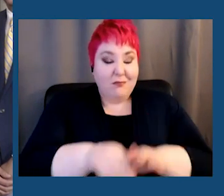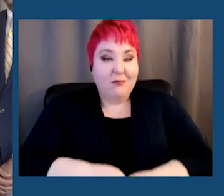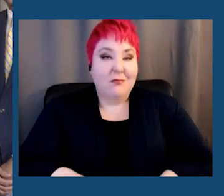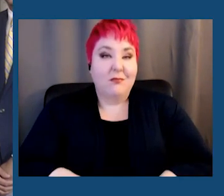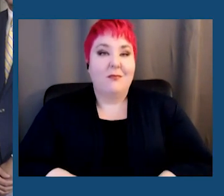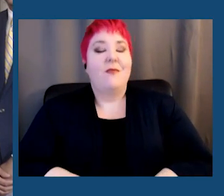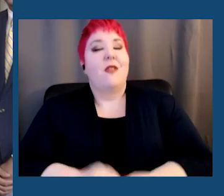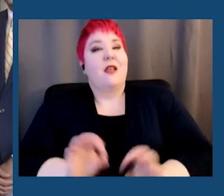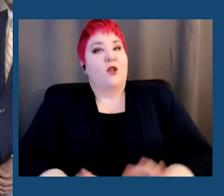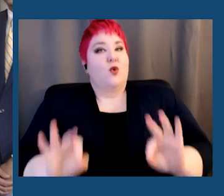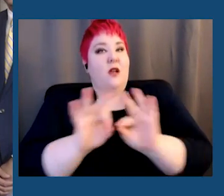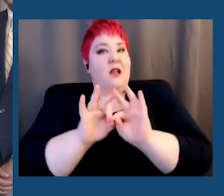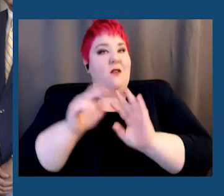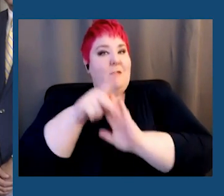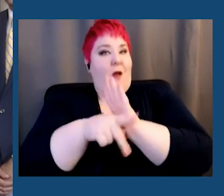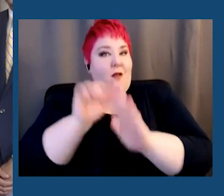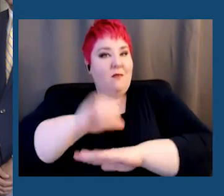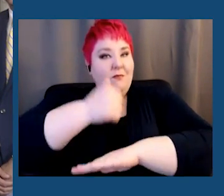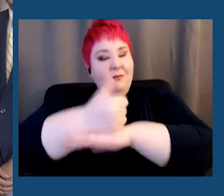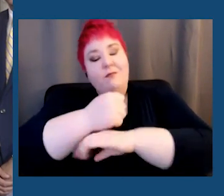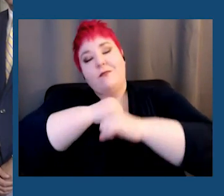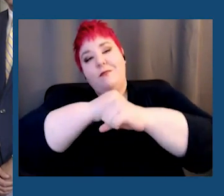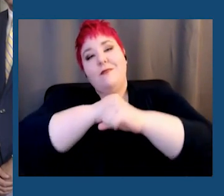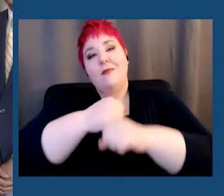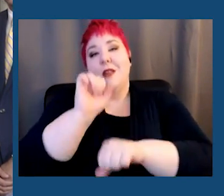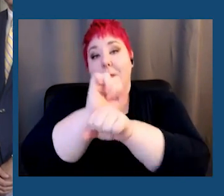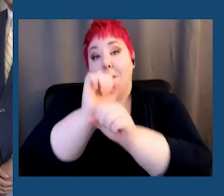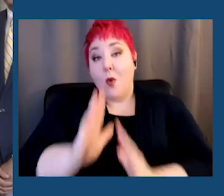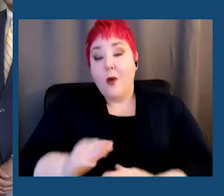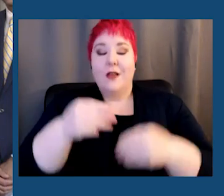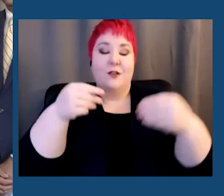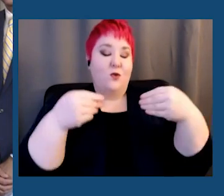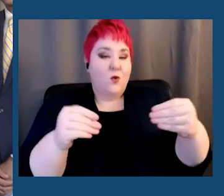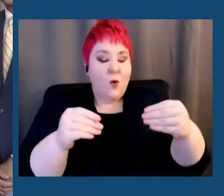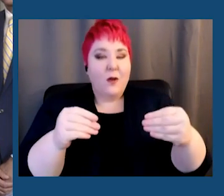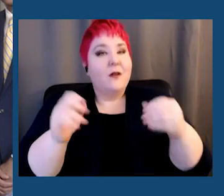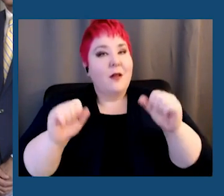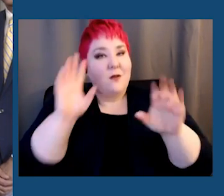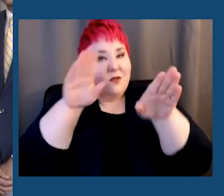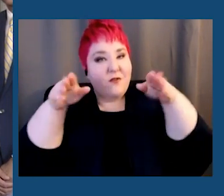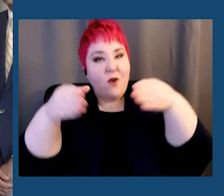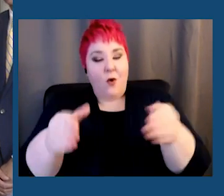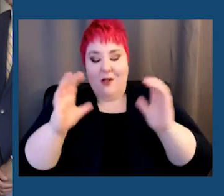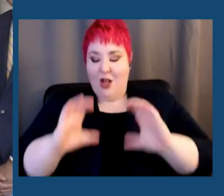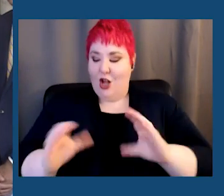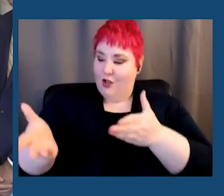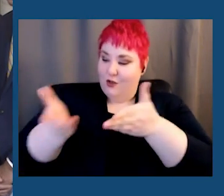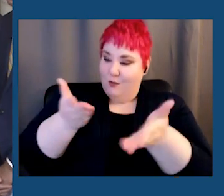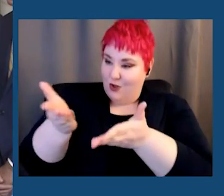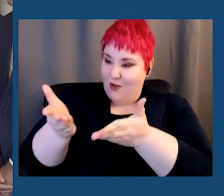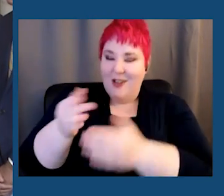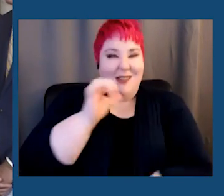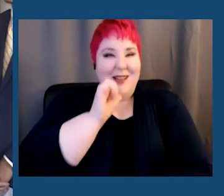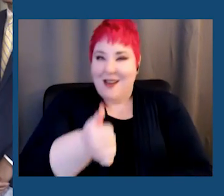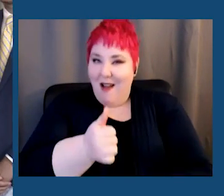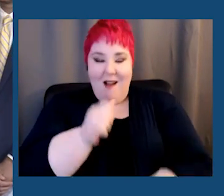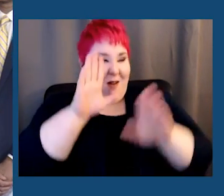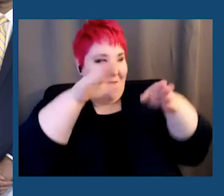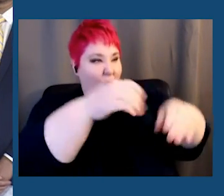place to protect employees and stores and allow them to focus on customer service rather than security